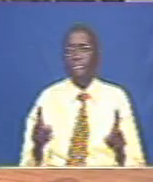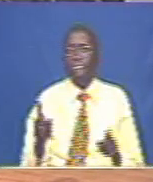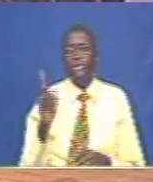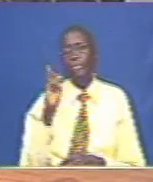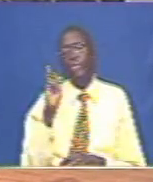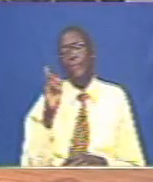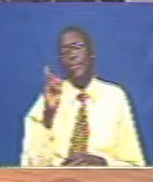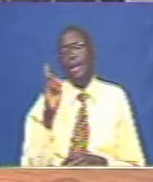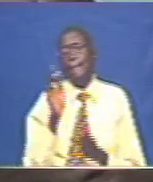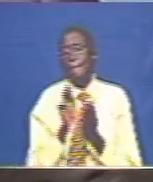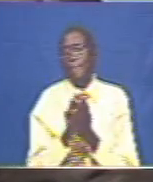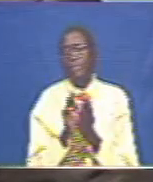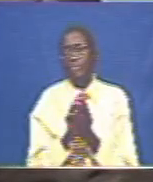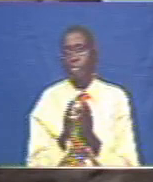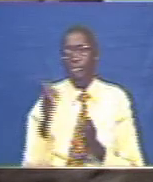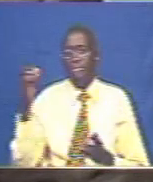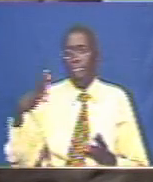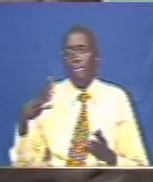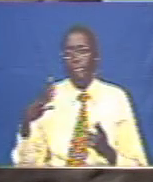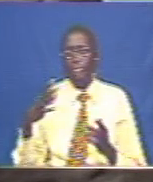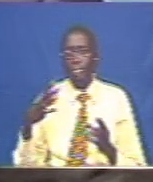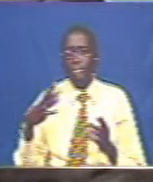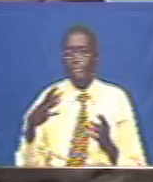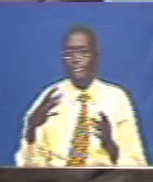banking, electronic banking. So the